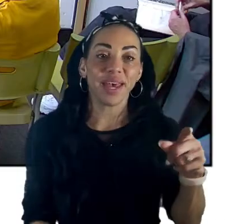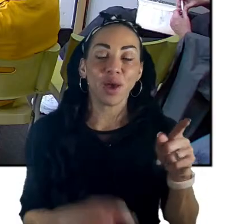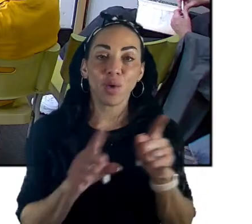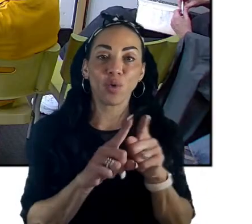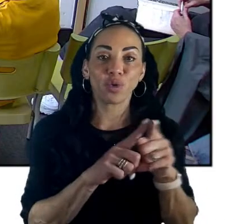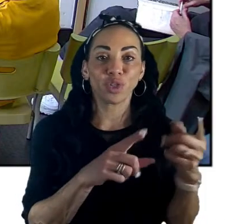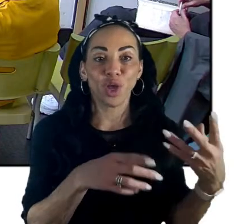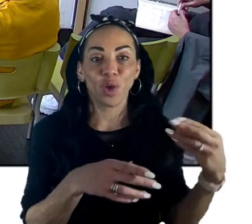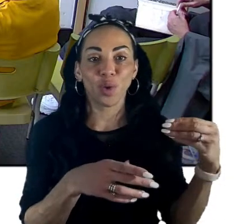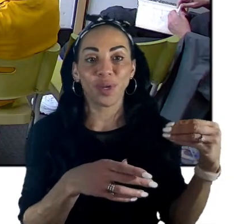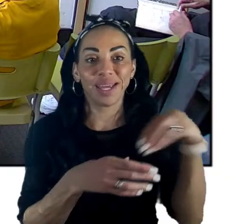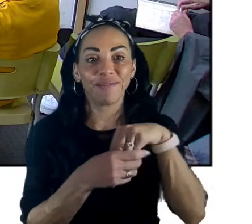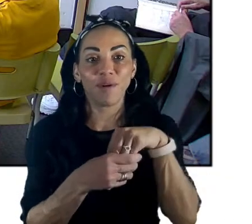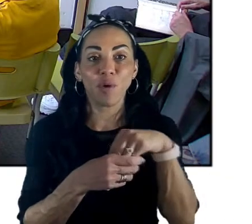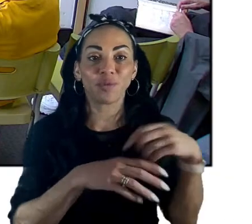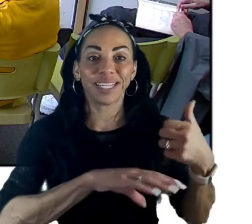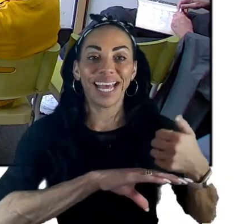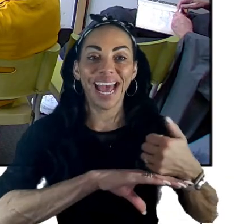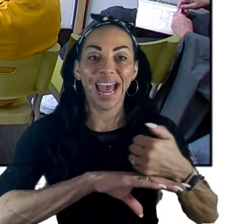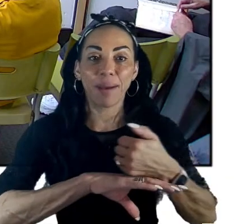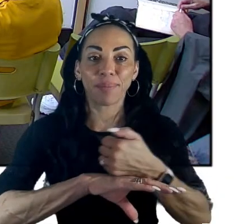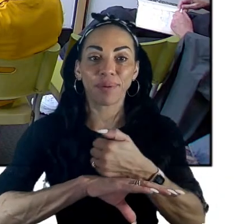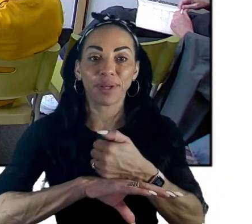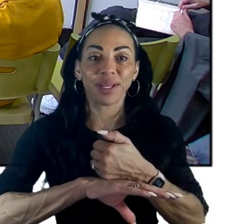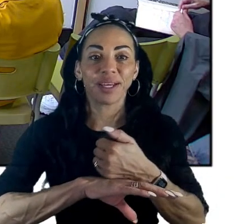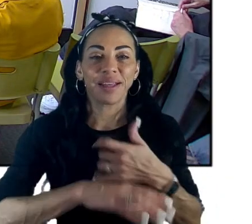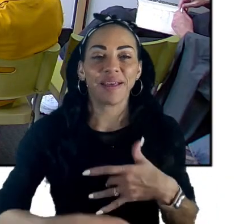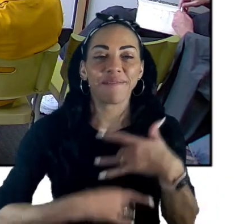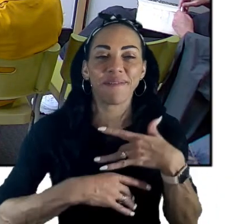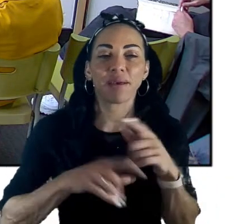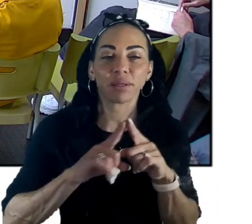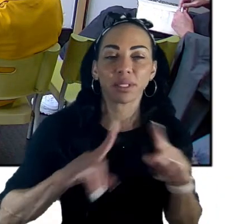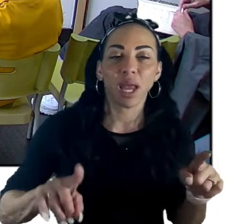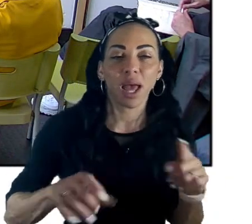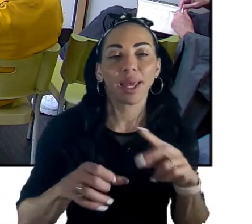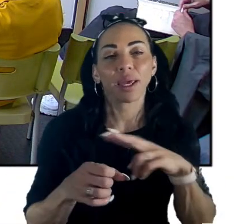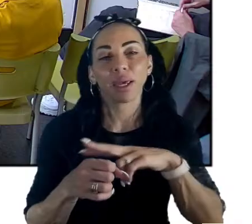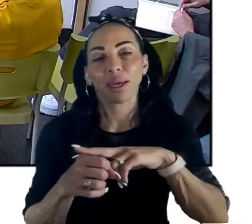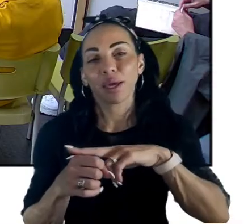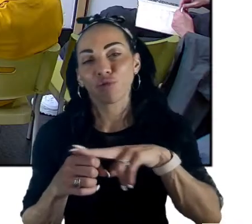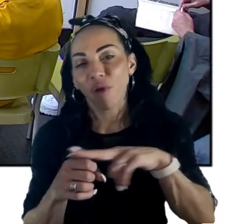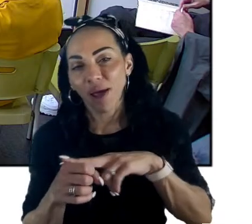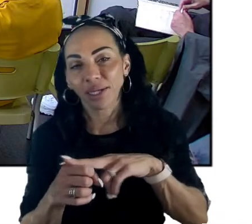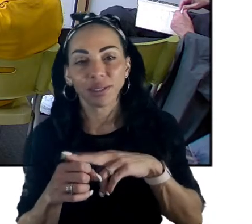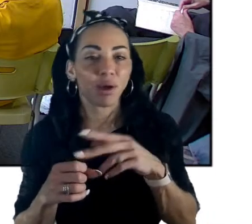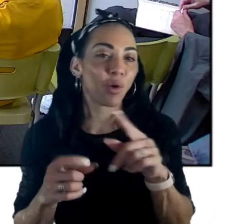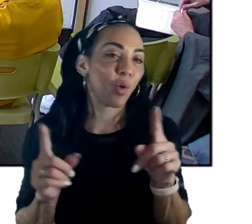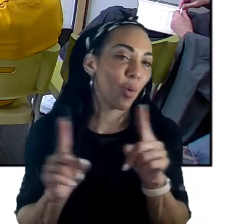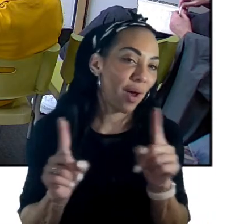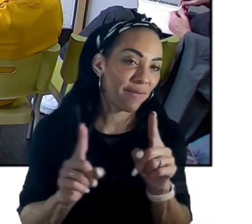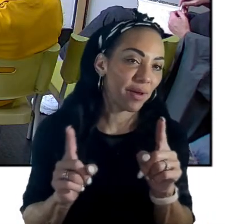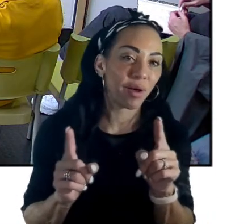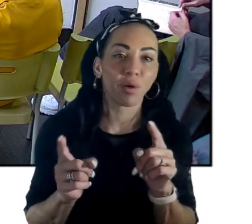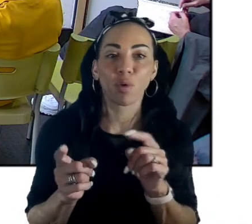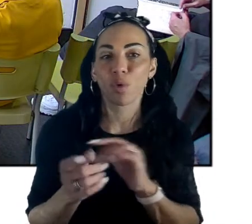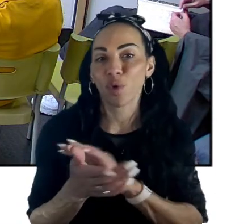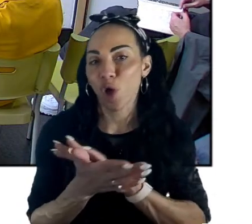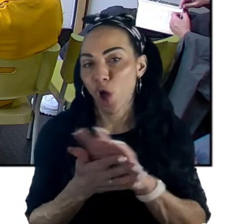like Grindr or Her or whatever app it is,